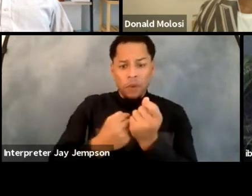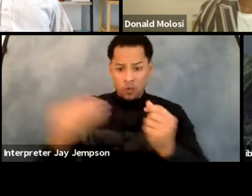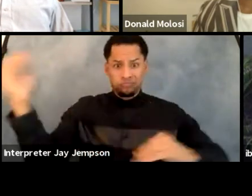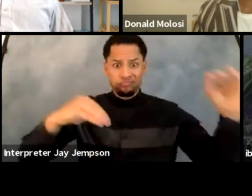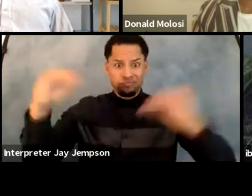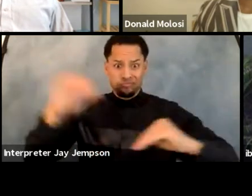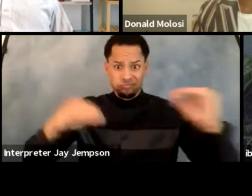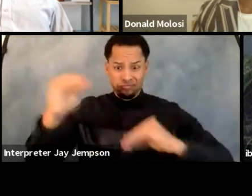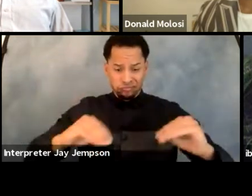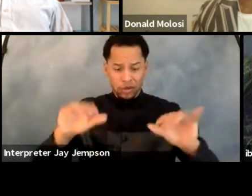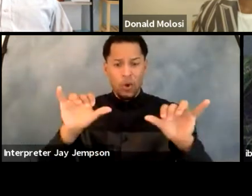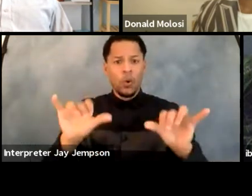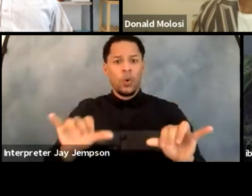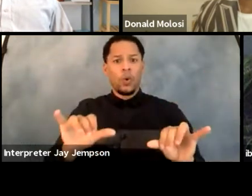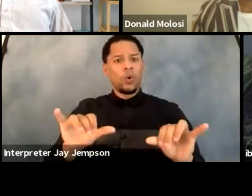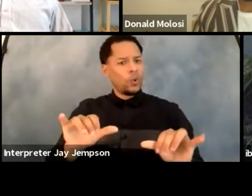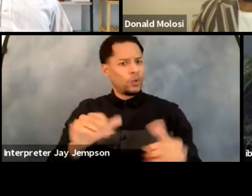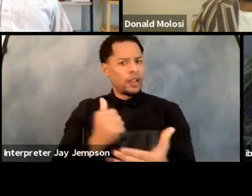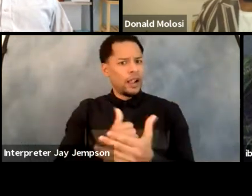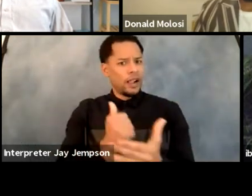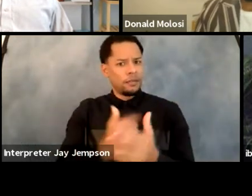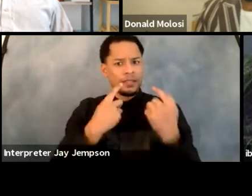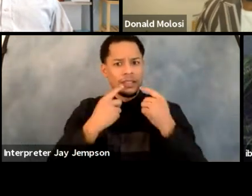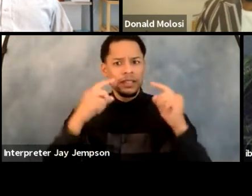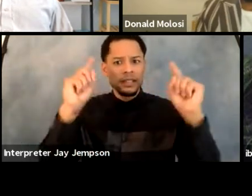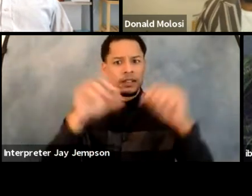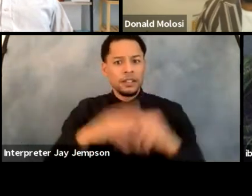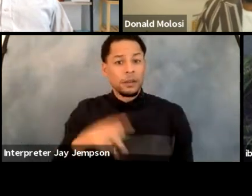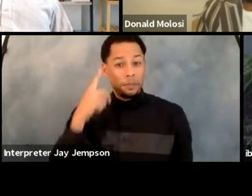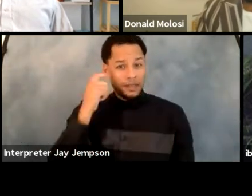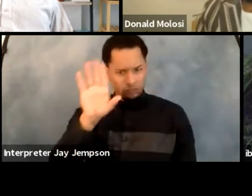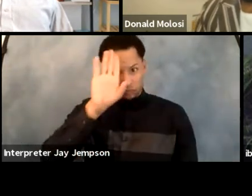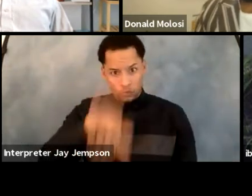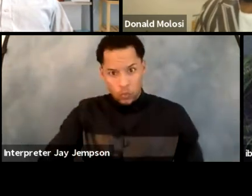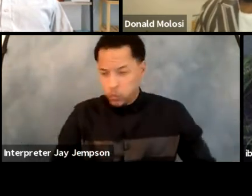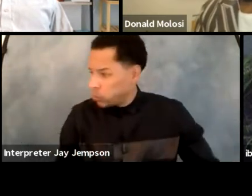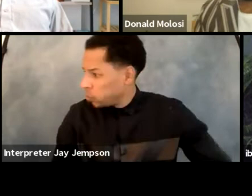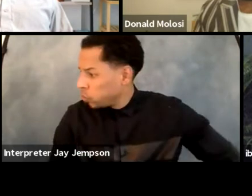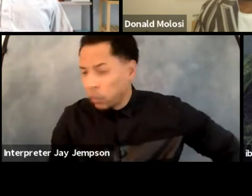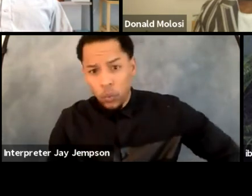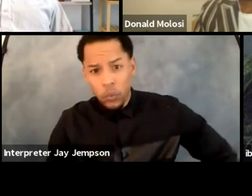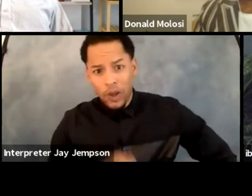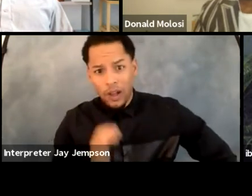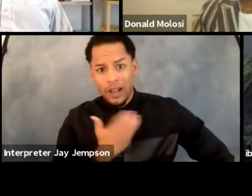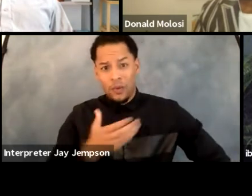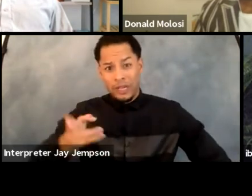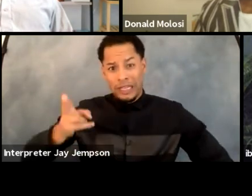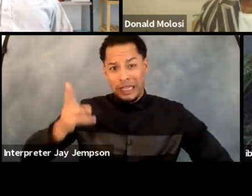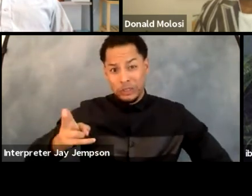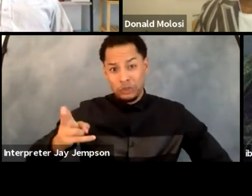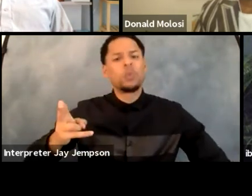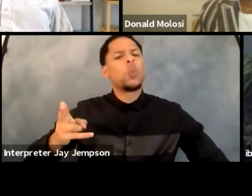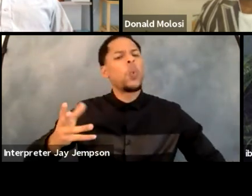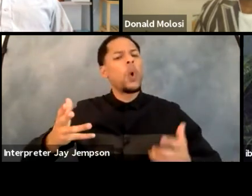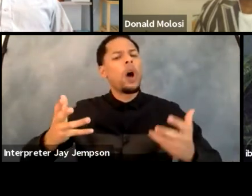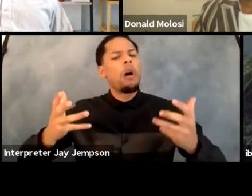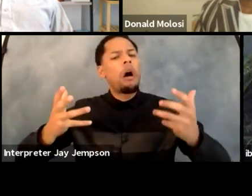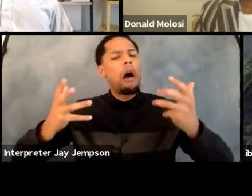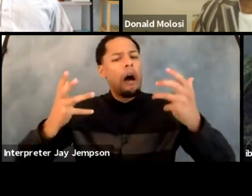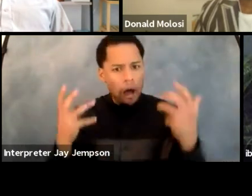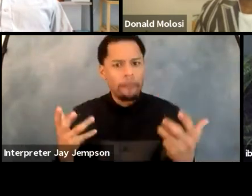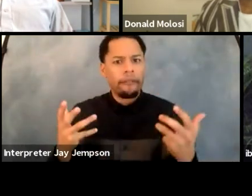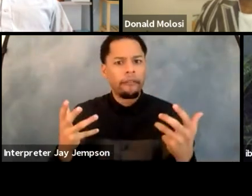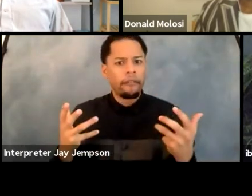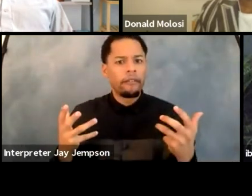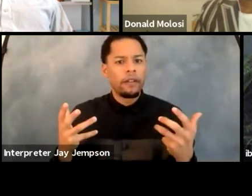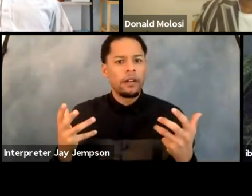light. It's heavy because our history is heavy, and it's because it's not told, you need people